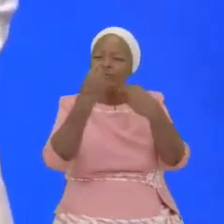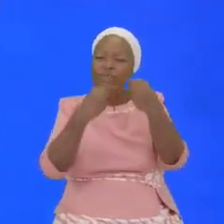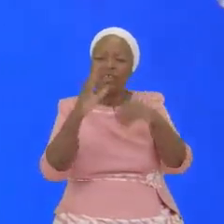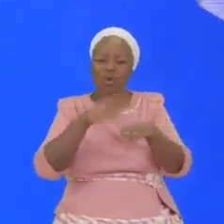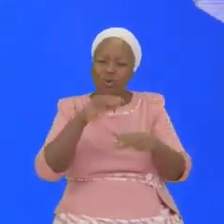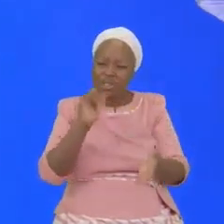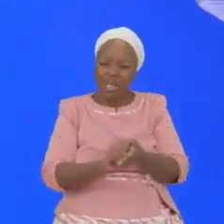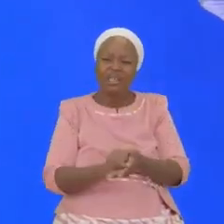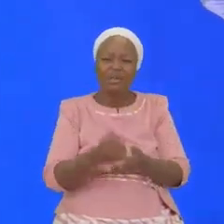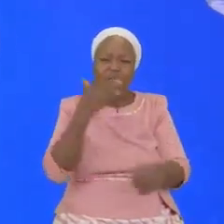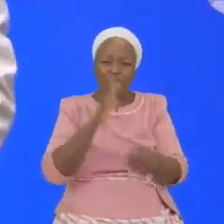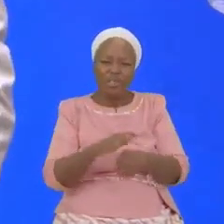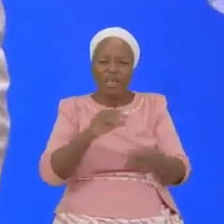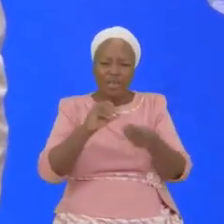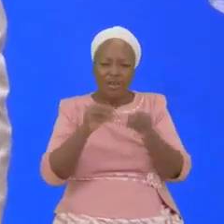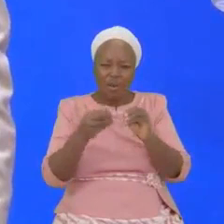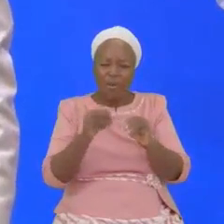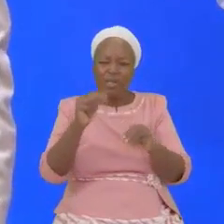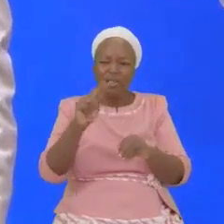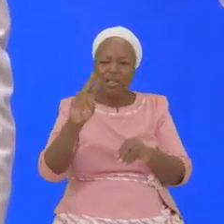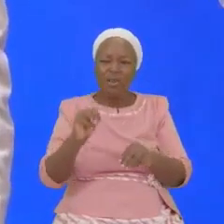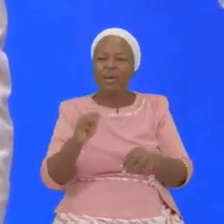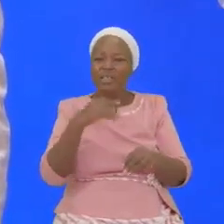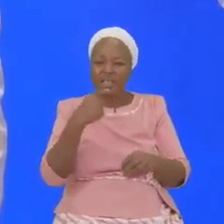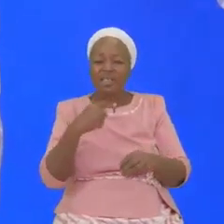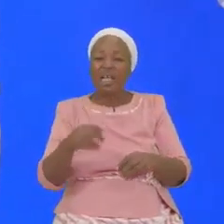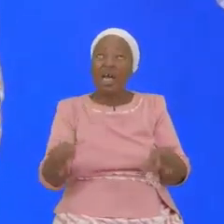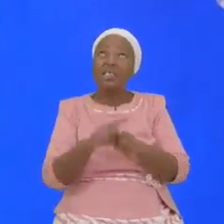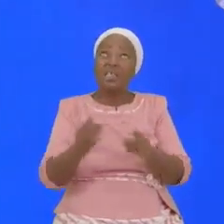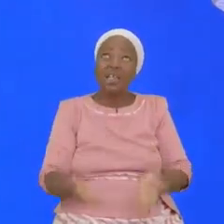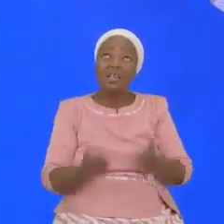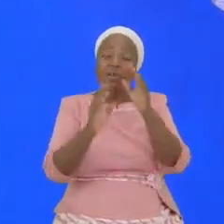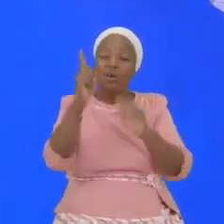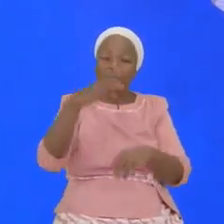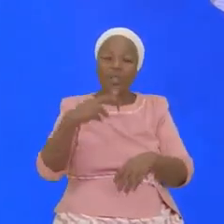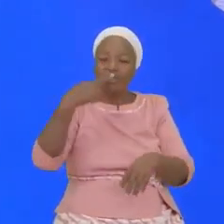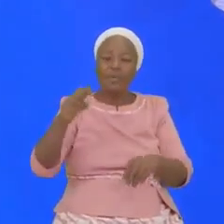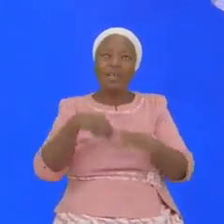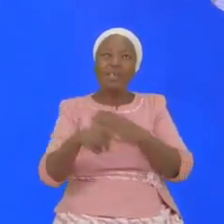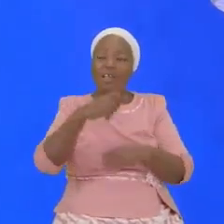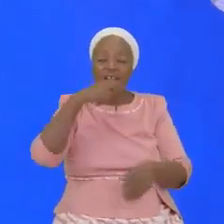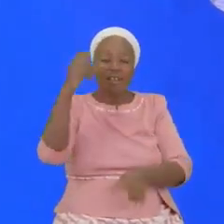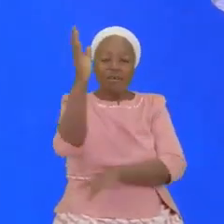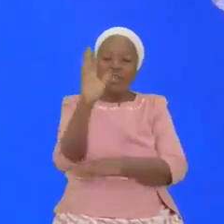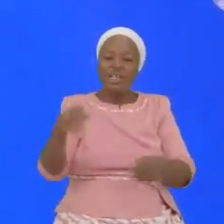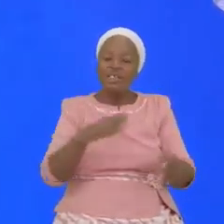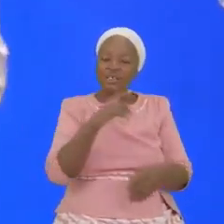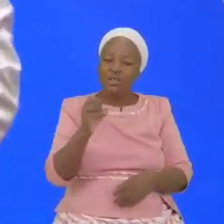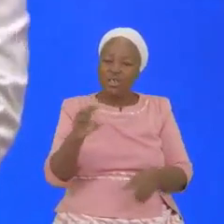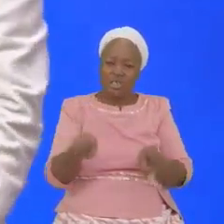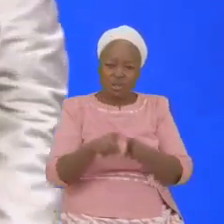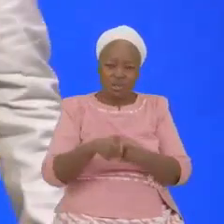then in Numbers it says that as he lifted up the serpent in the wilderness, even so the Son of Man